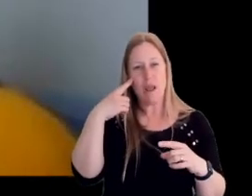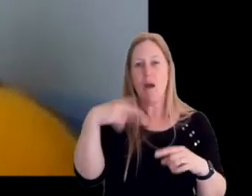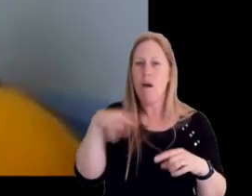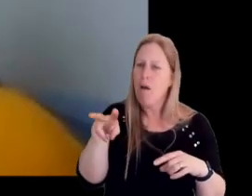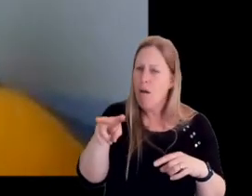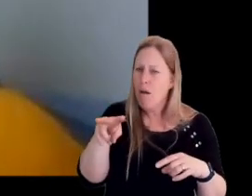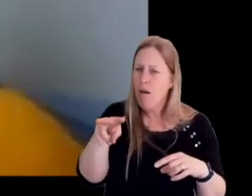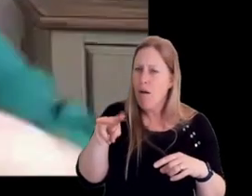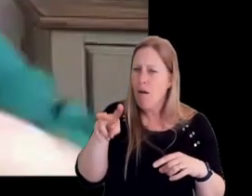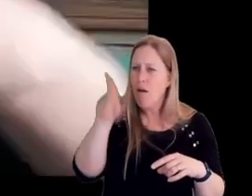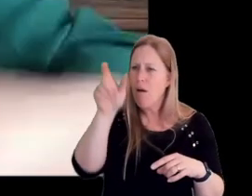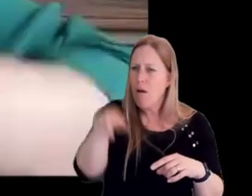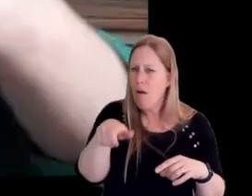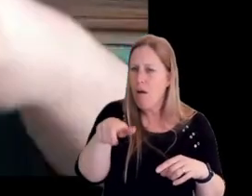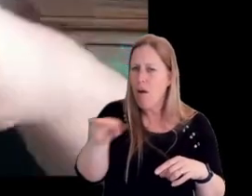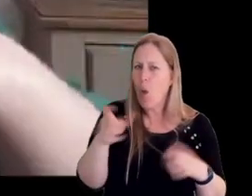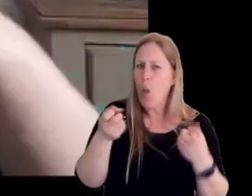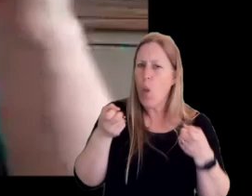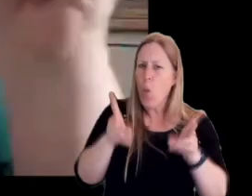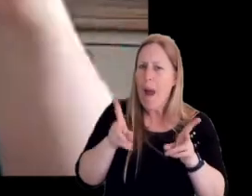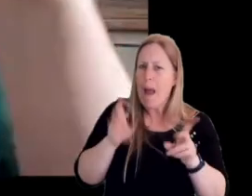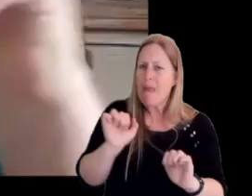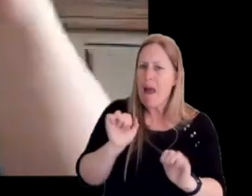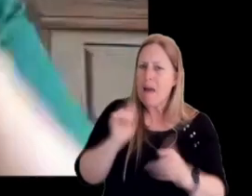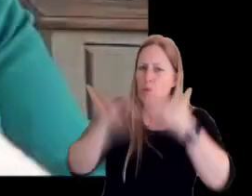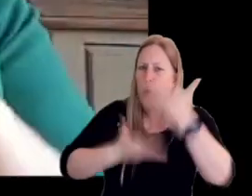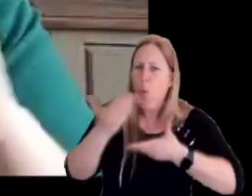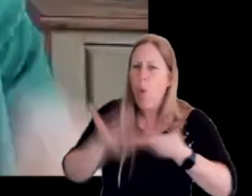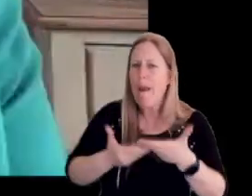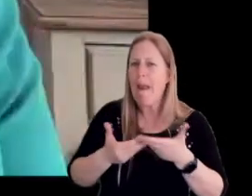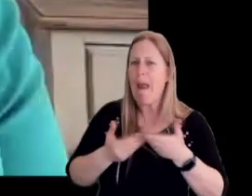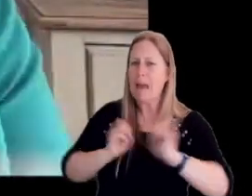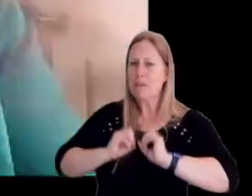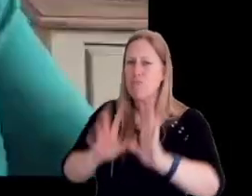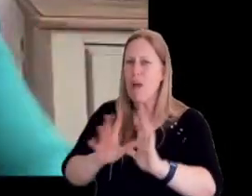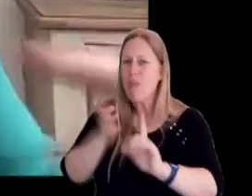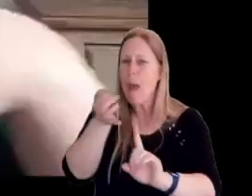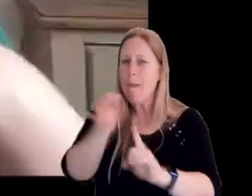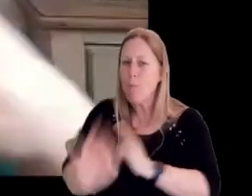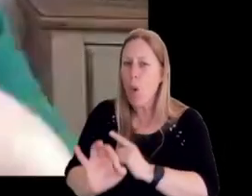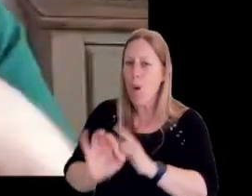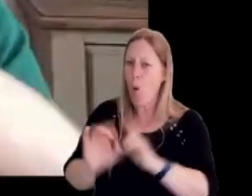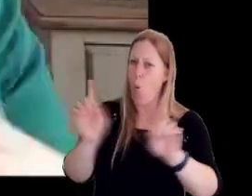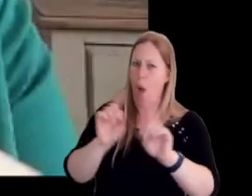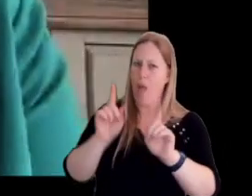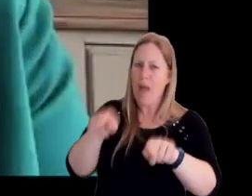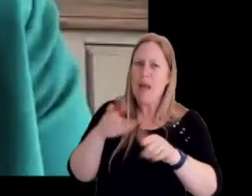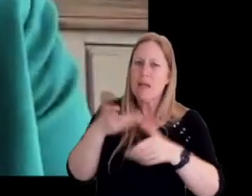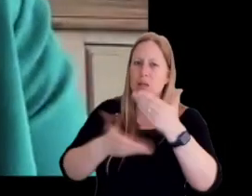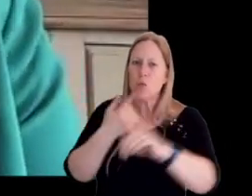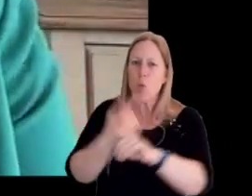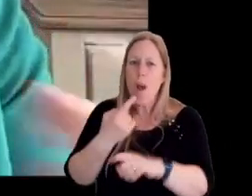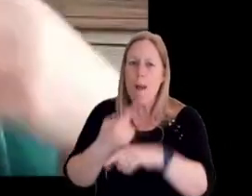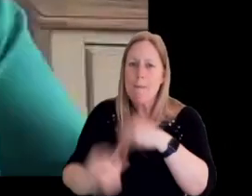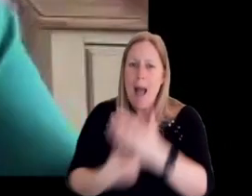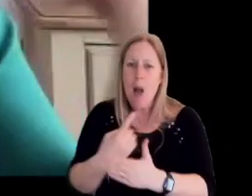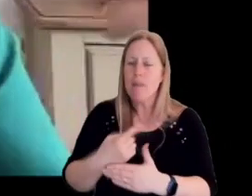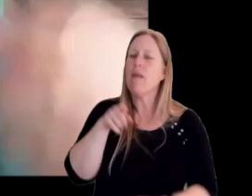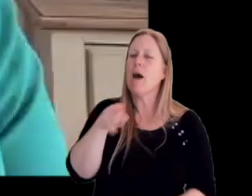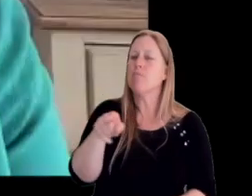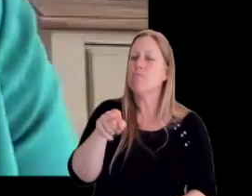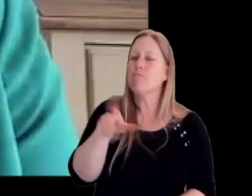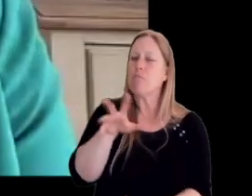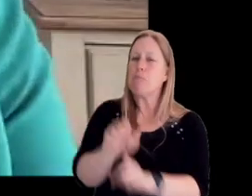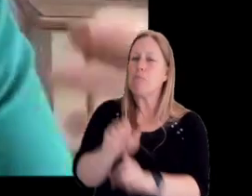person, like that person, the way they're talking or the way they're expressing their point, like maybe they're autistic, or the things that they're talking about, you know, kind of